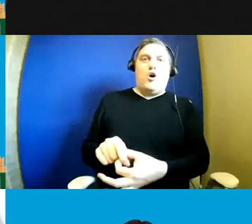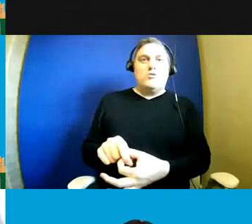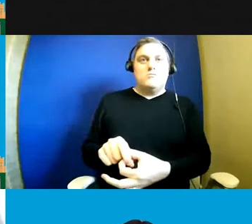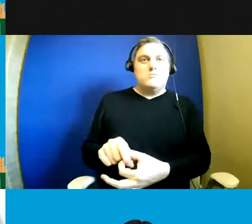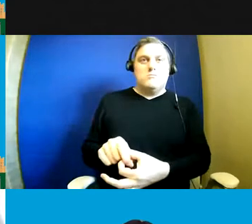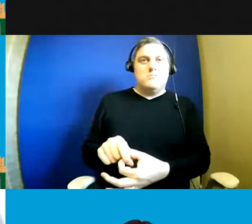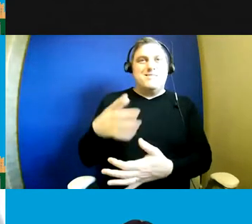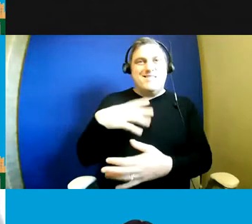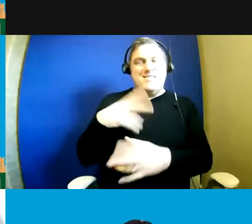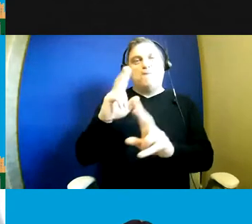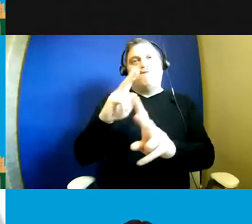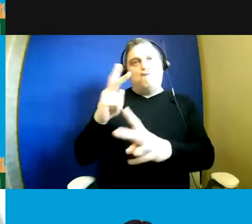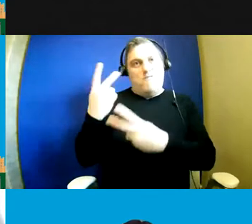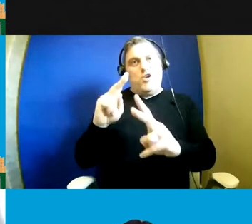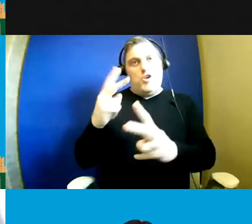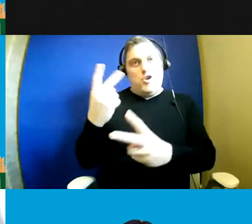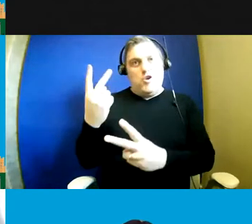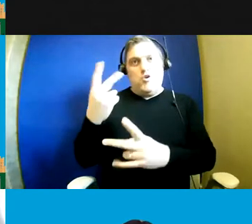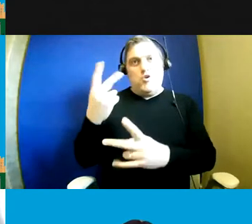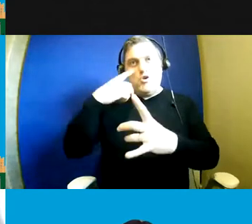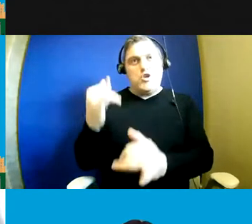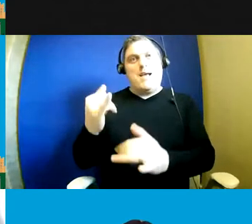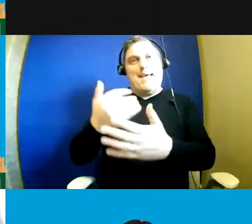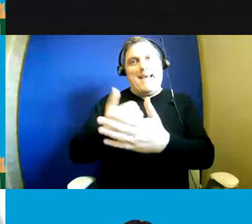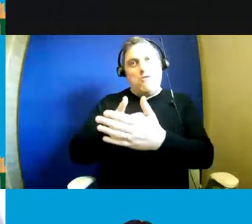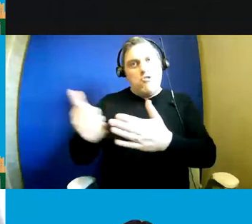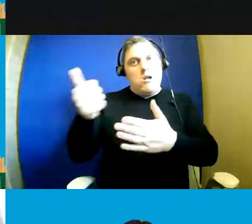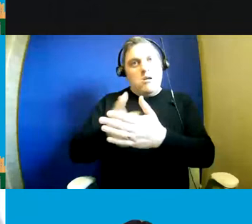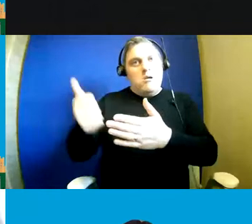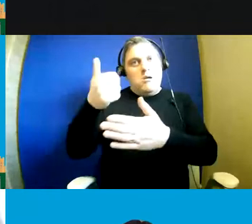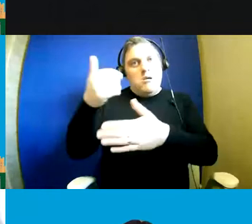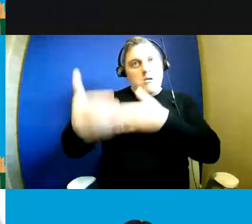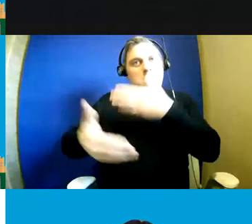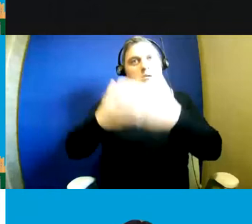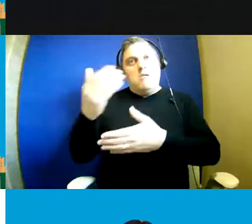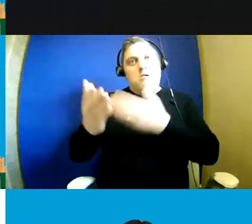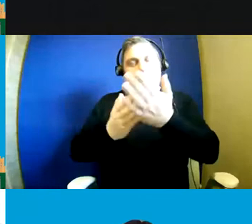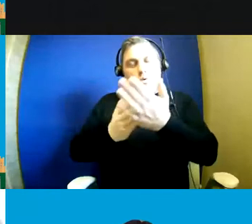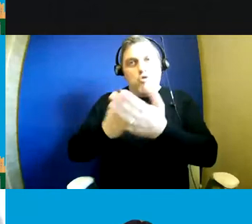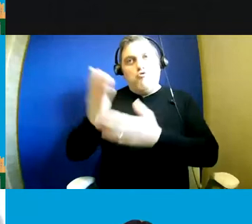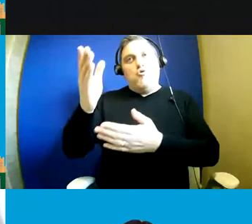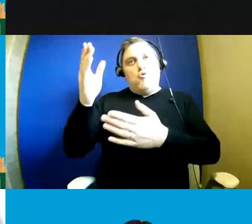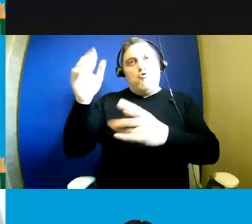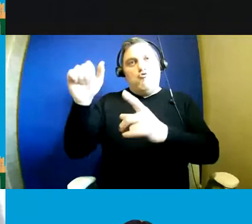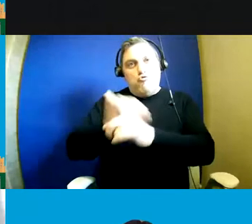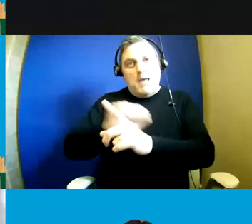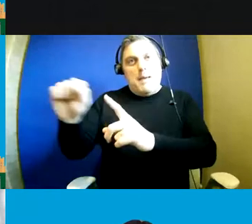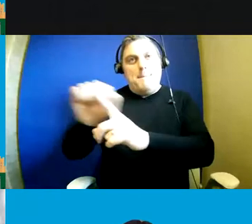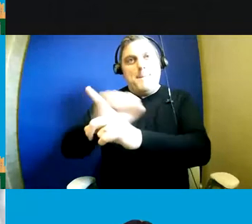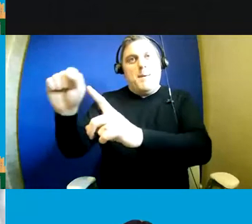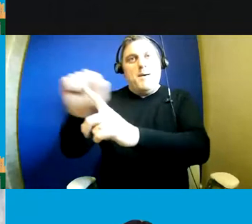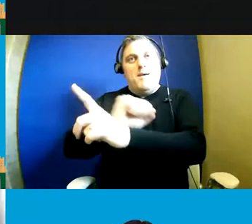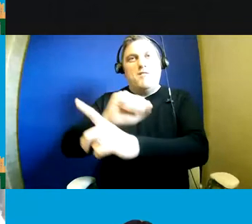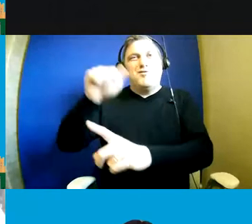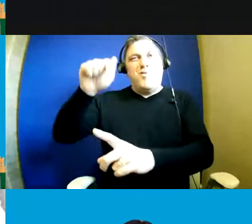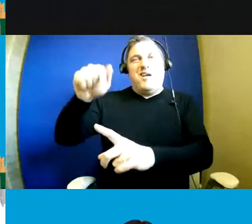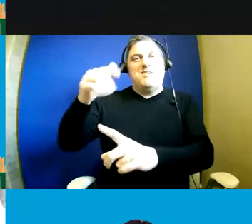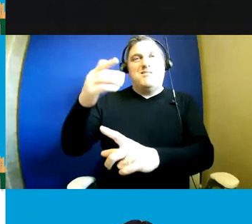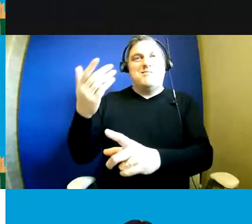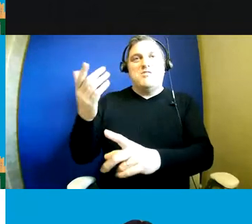to keep reviewing, and you do have to keep checking in with somebody how they're actually doing as they progress through the program. So you do really need some